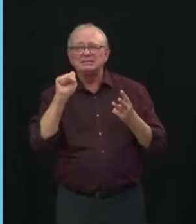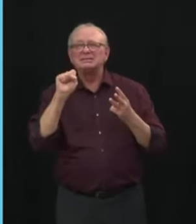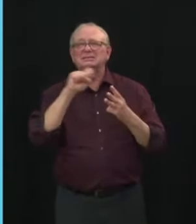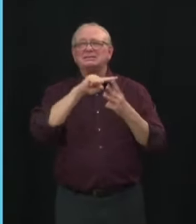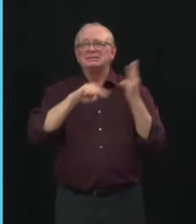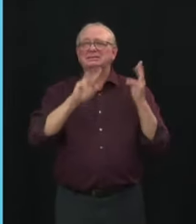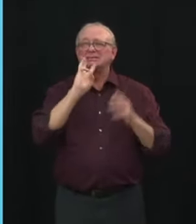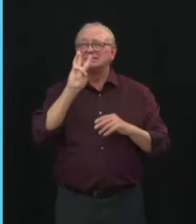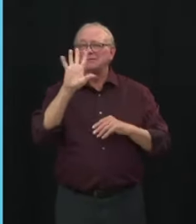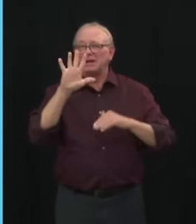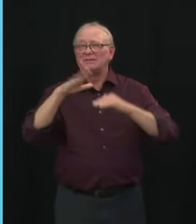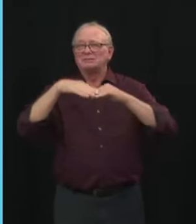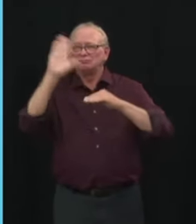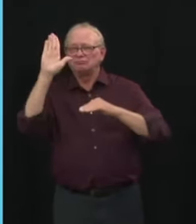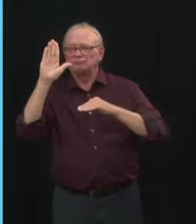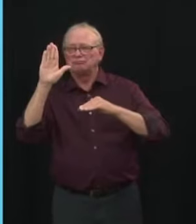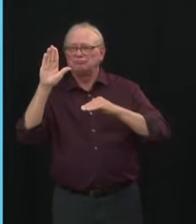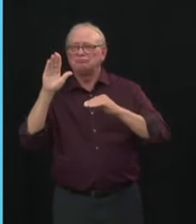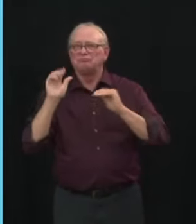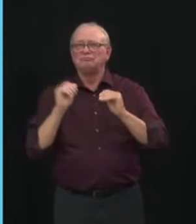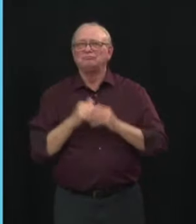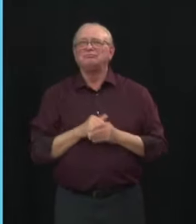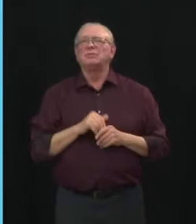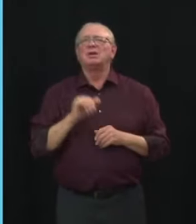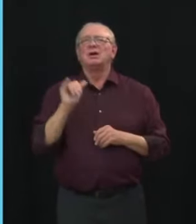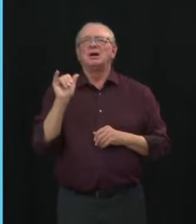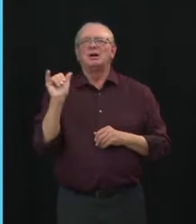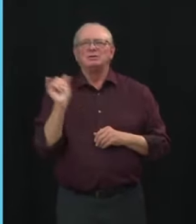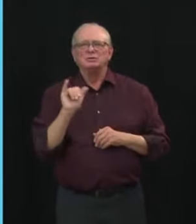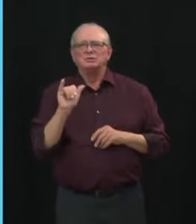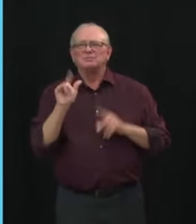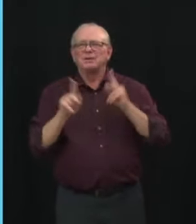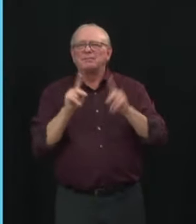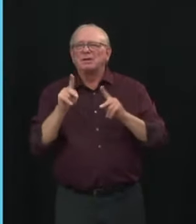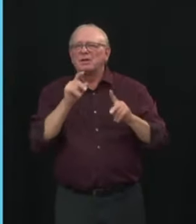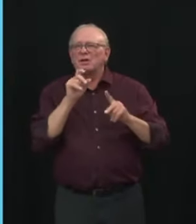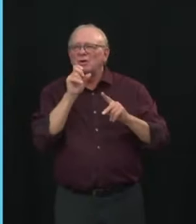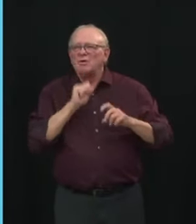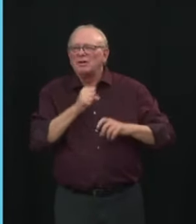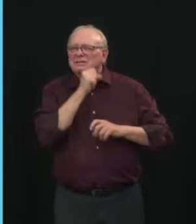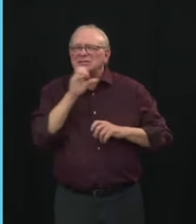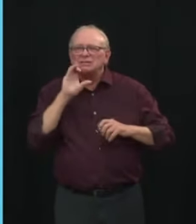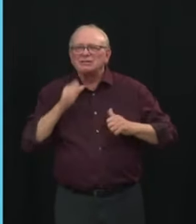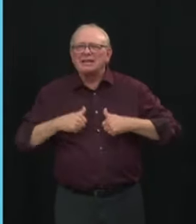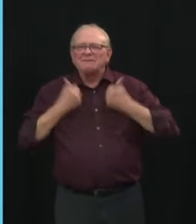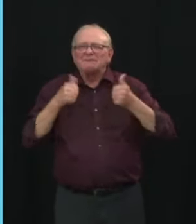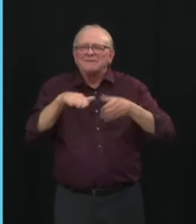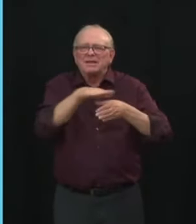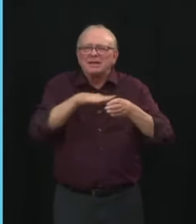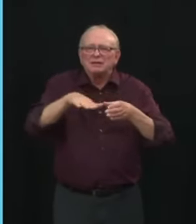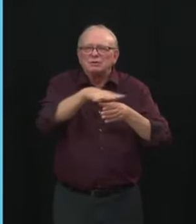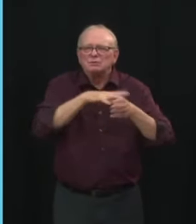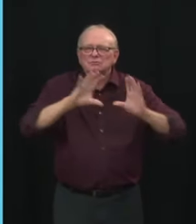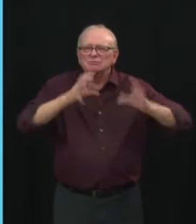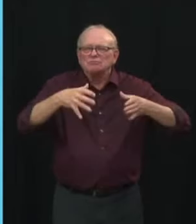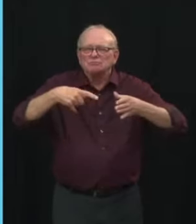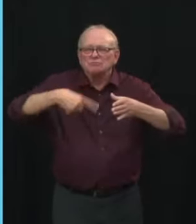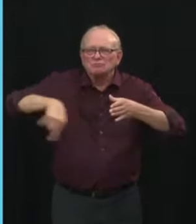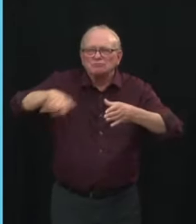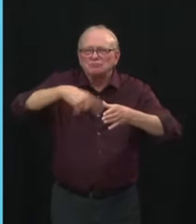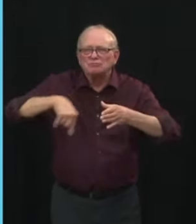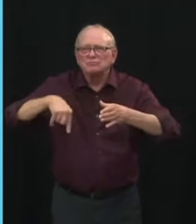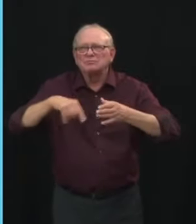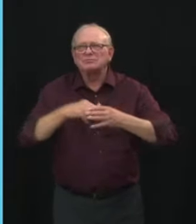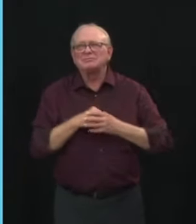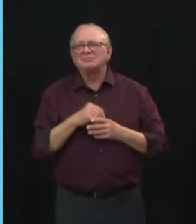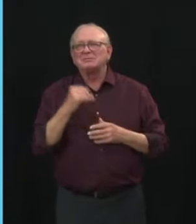facilities, provided that at least 5 months have passed since your third dose. So please book an appointment for a fourth dose if you or